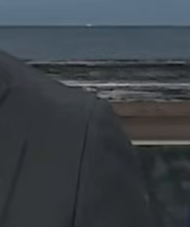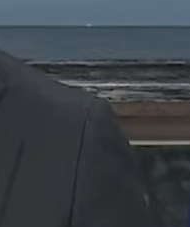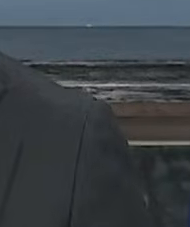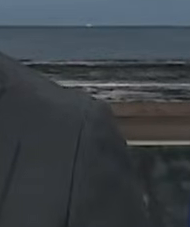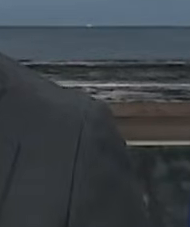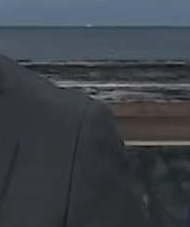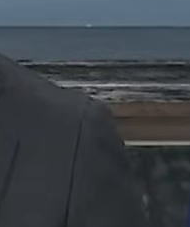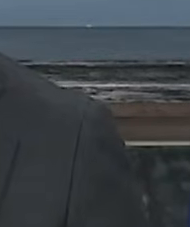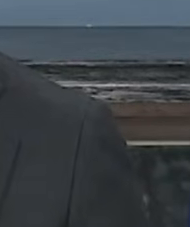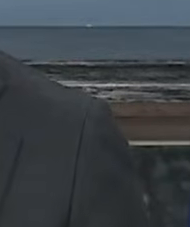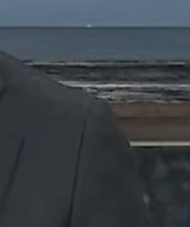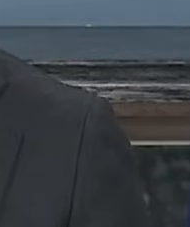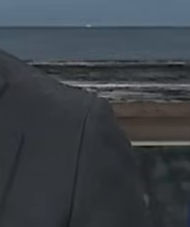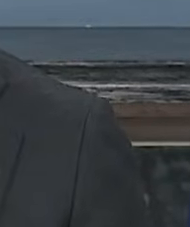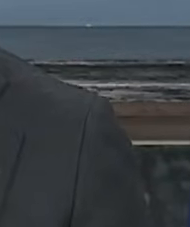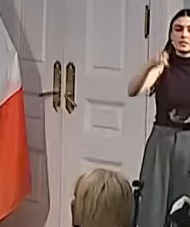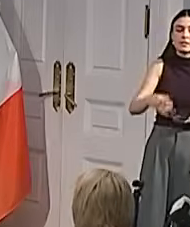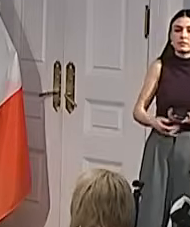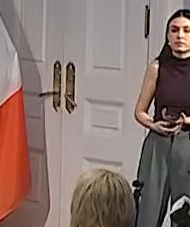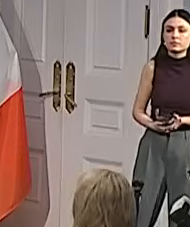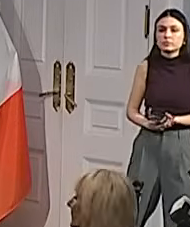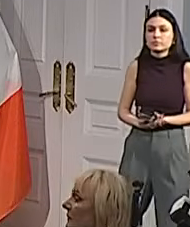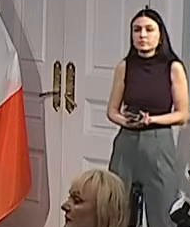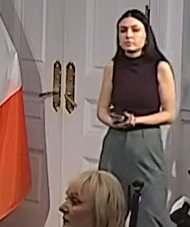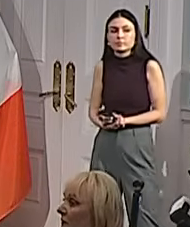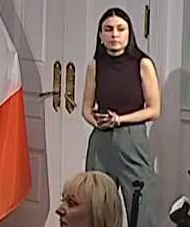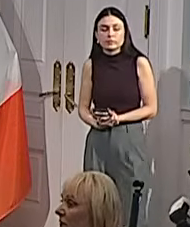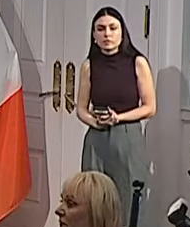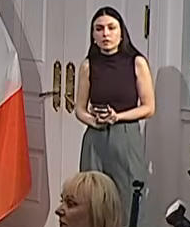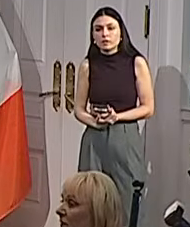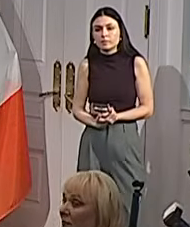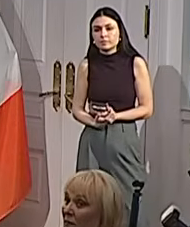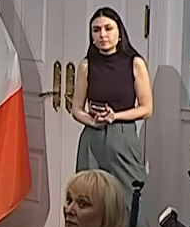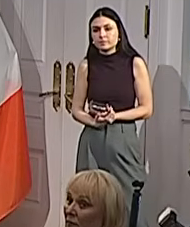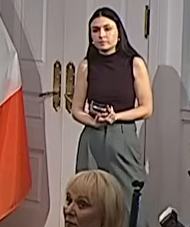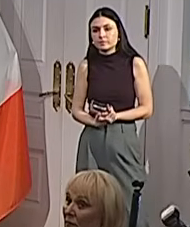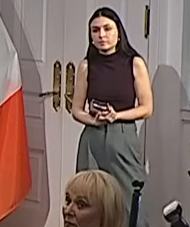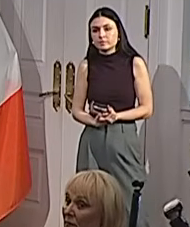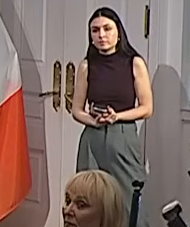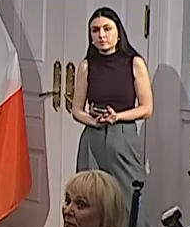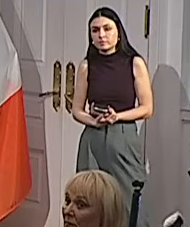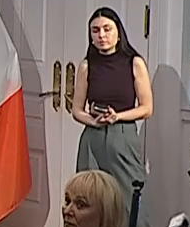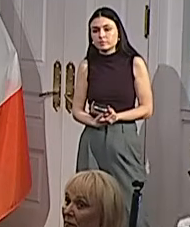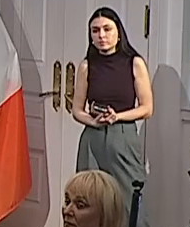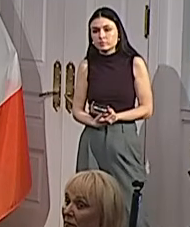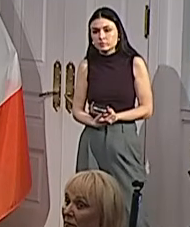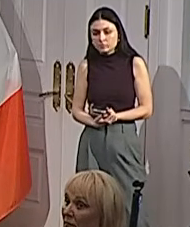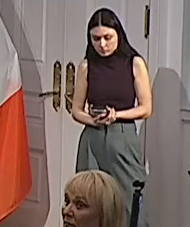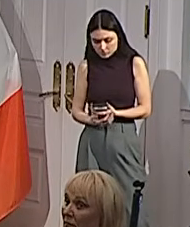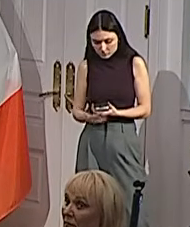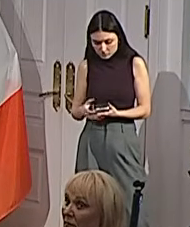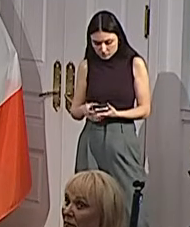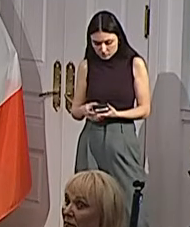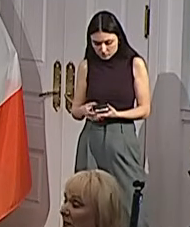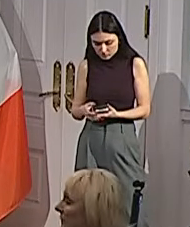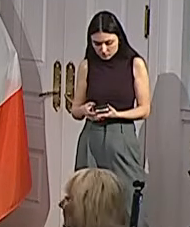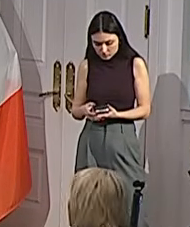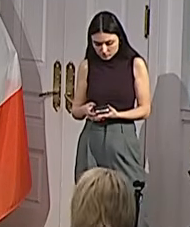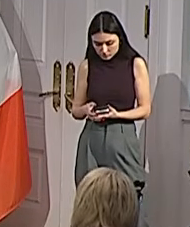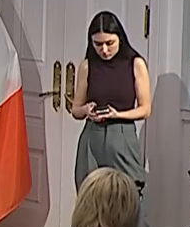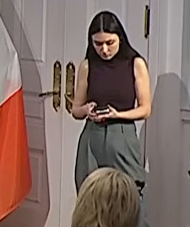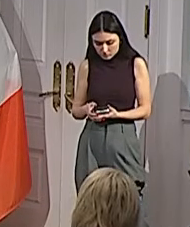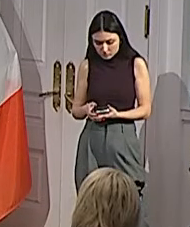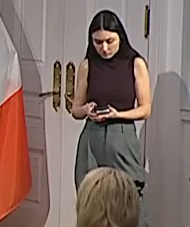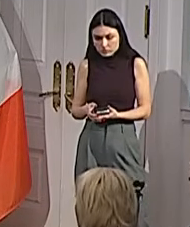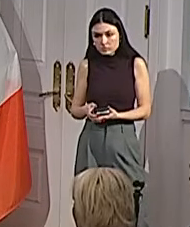immigrants who call both of our cities home. Sally, Nadia. Hi, Mayor. Hi, Sally. How are you? Good, how are you? Doing well. I was wondering if you could talk about your decision